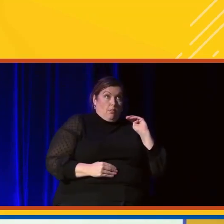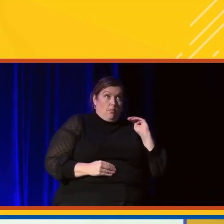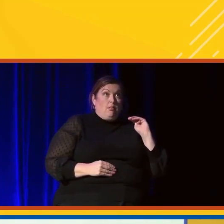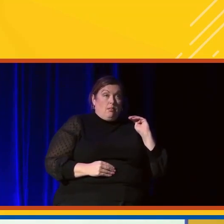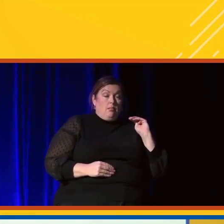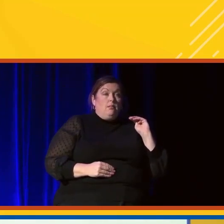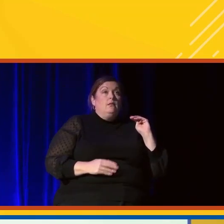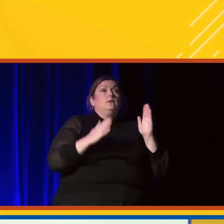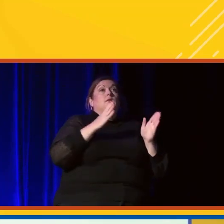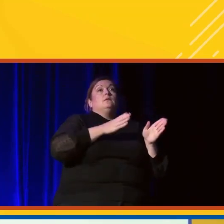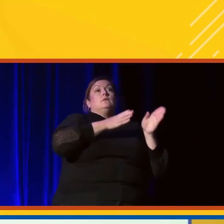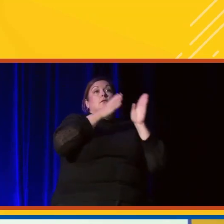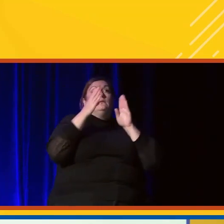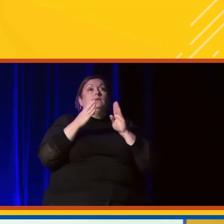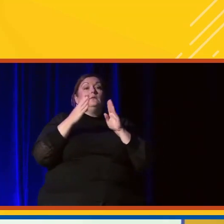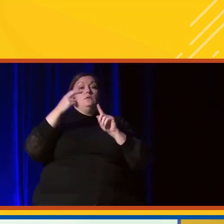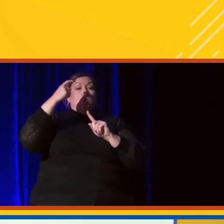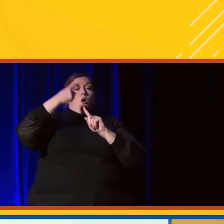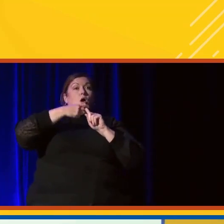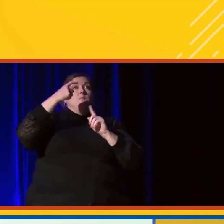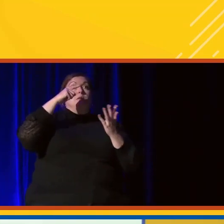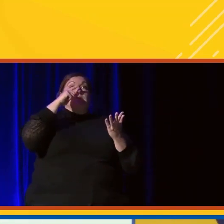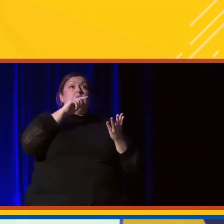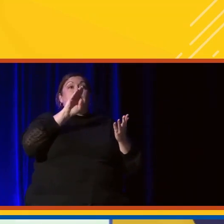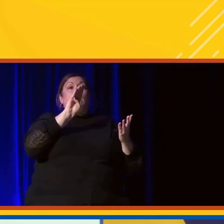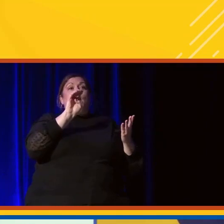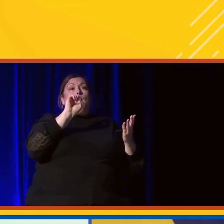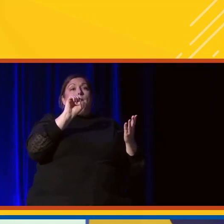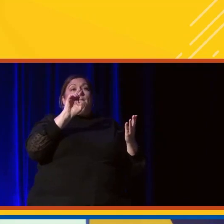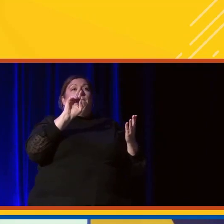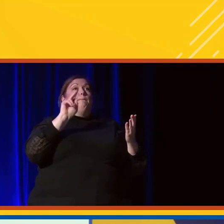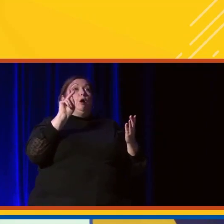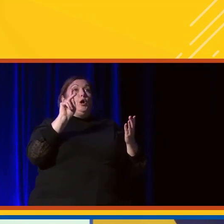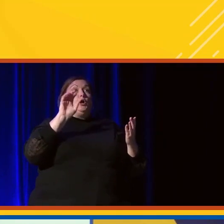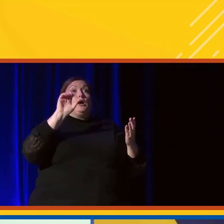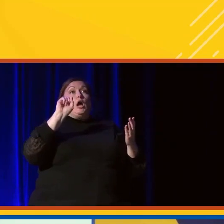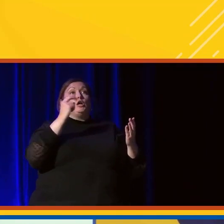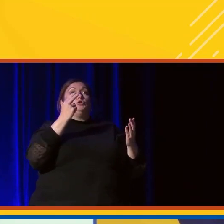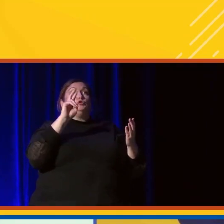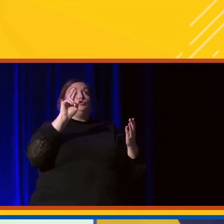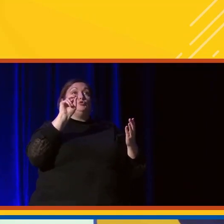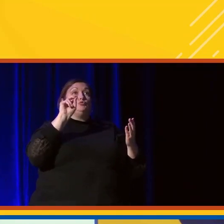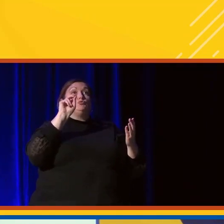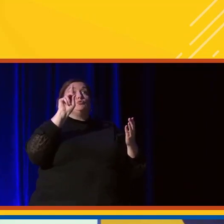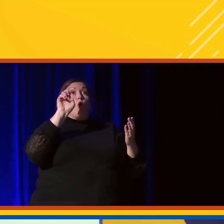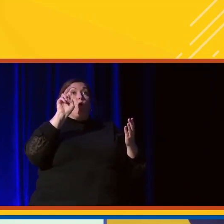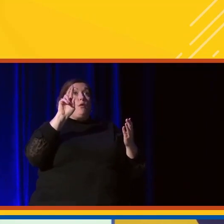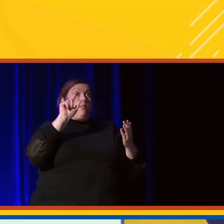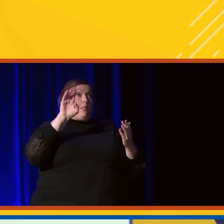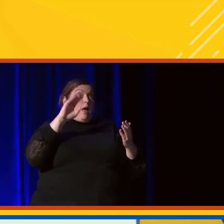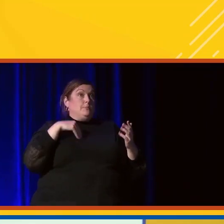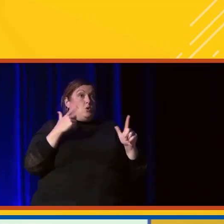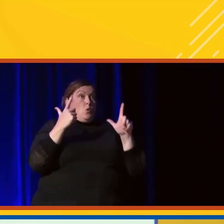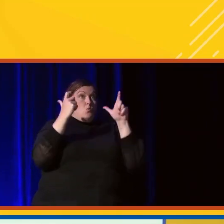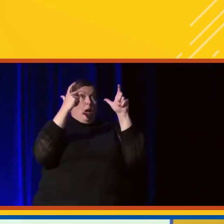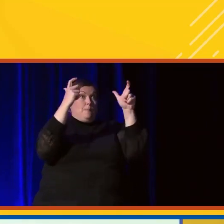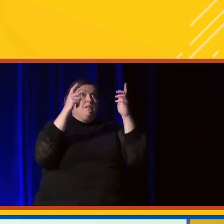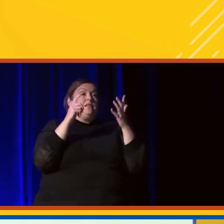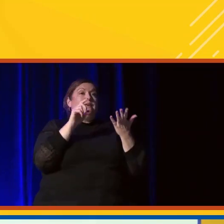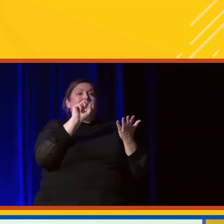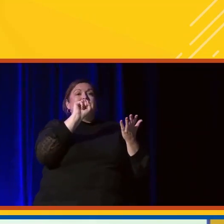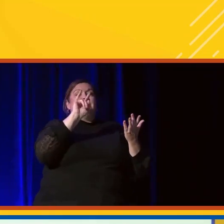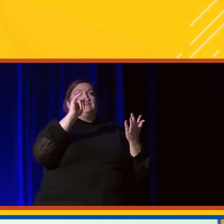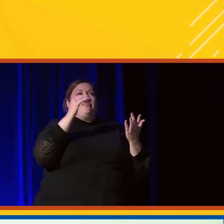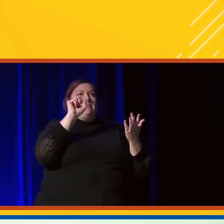the automated synthesis capabilities of the Burke and Schroeder labs to rapidly synthesize these new molecules. We will then